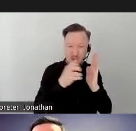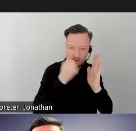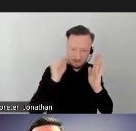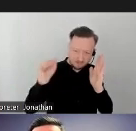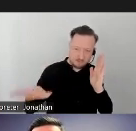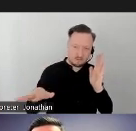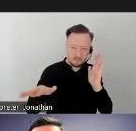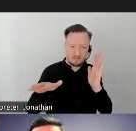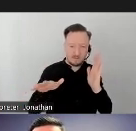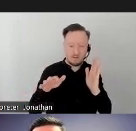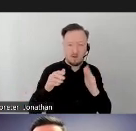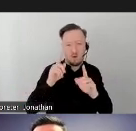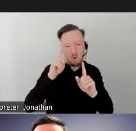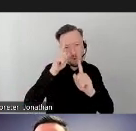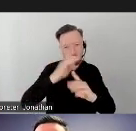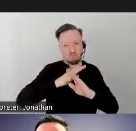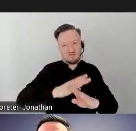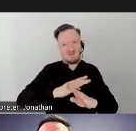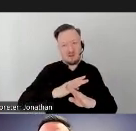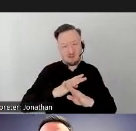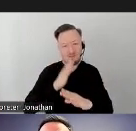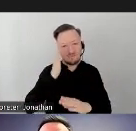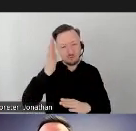a cancer down the road.